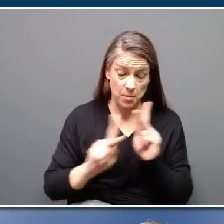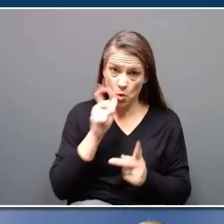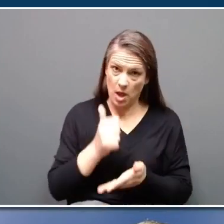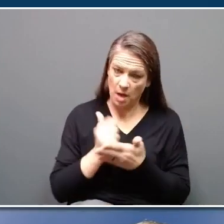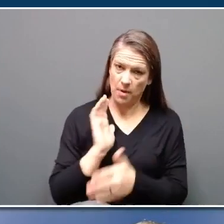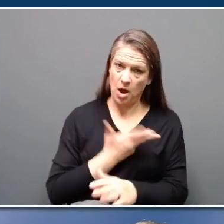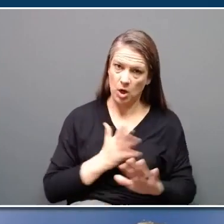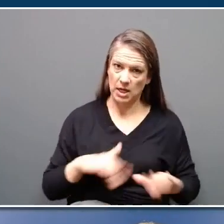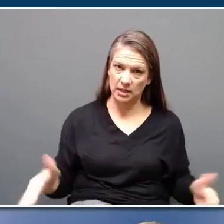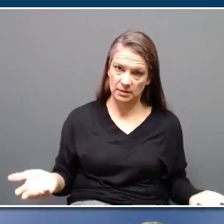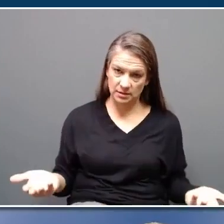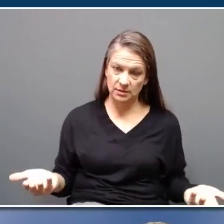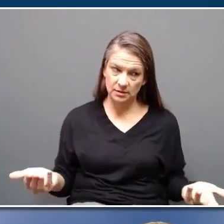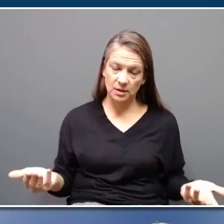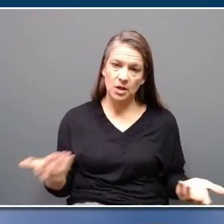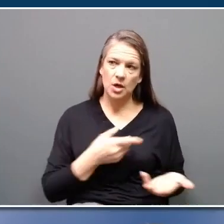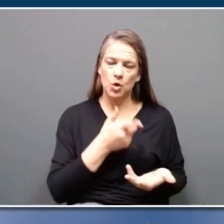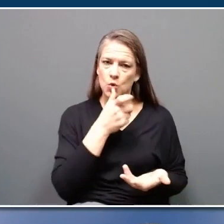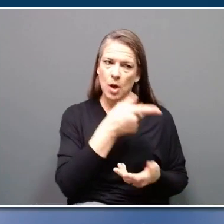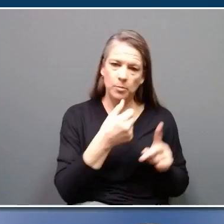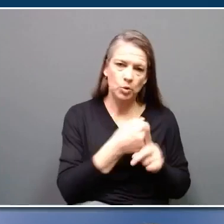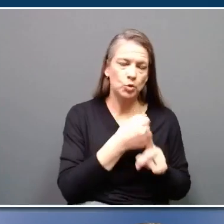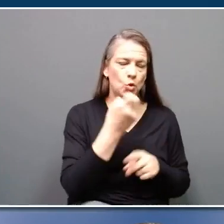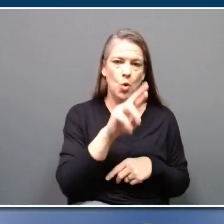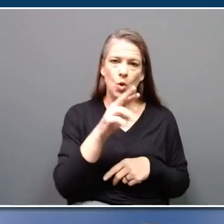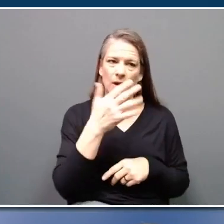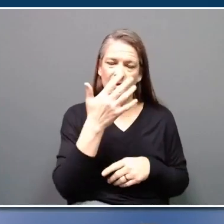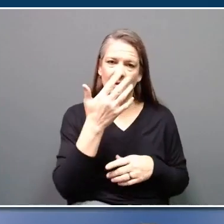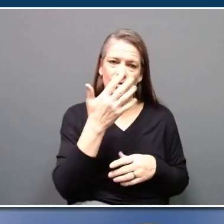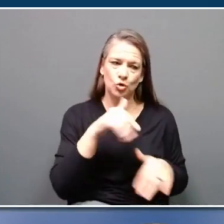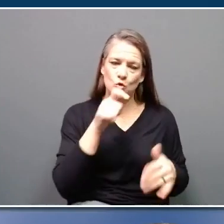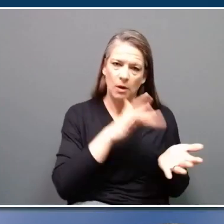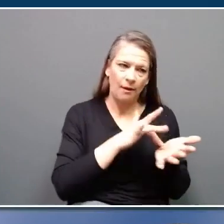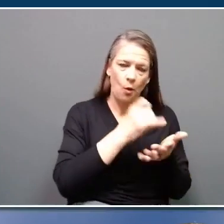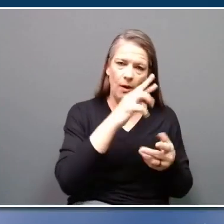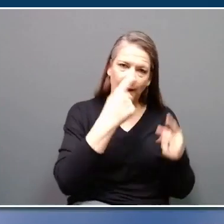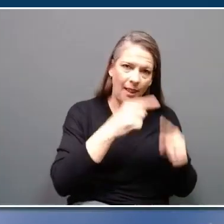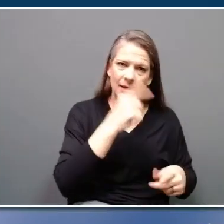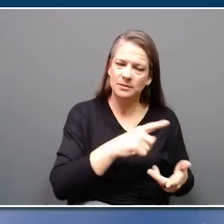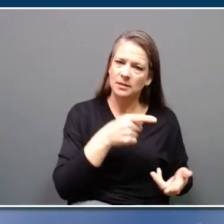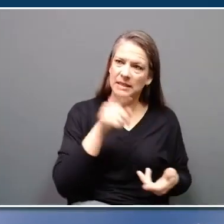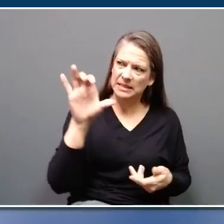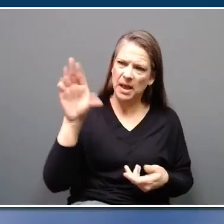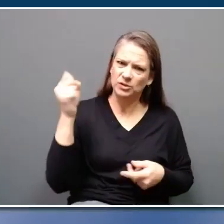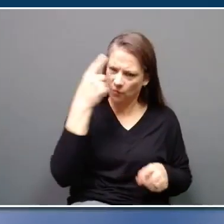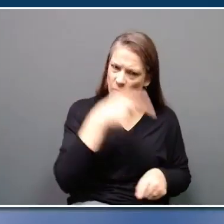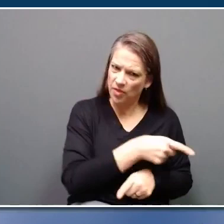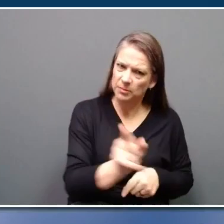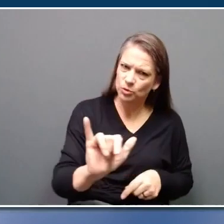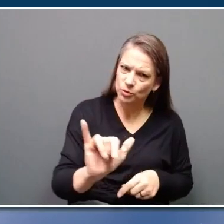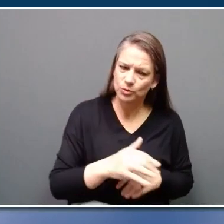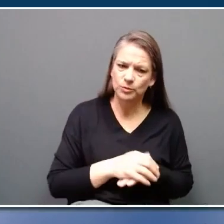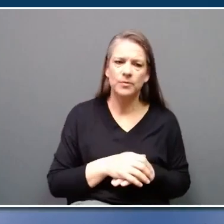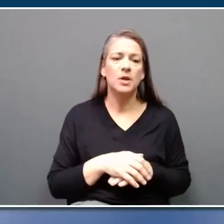are subjected to abuse and neglect. This will be fewer people helping those. Department of Juvenile Justice,